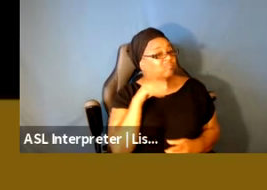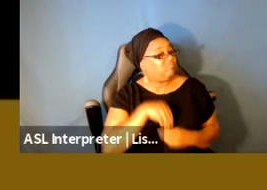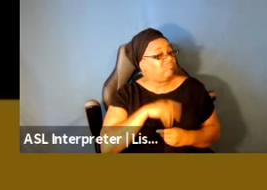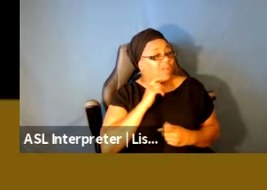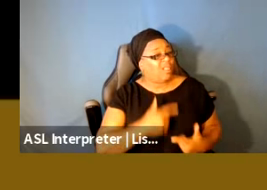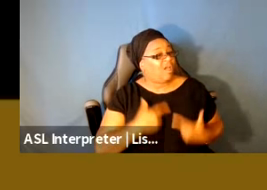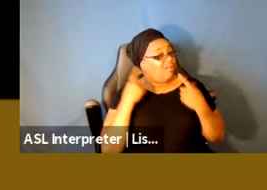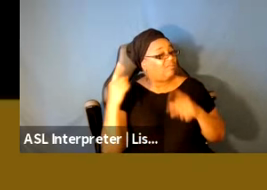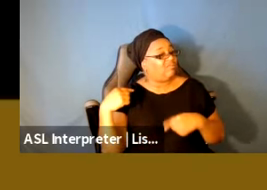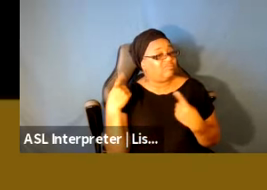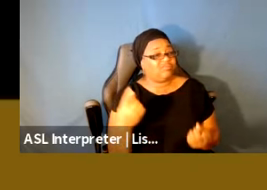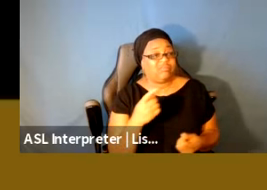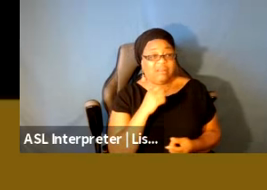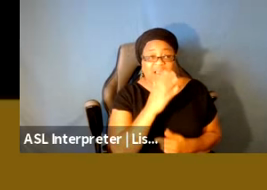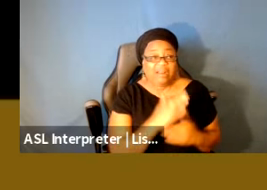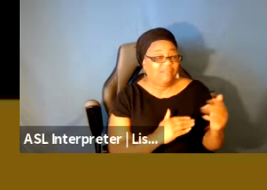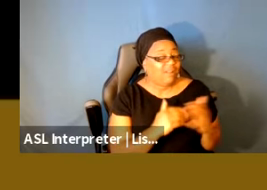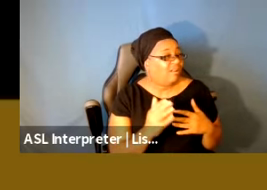really like, it's not even,